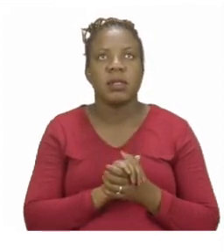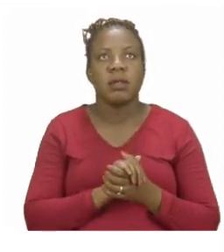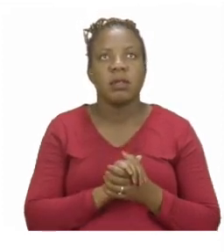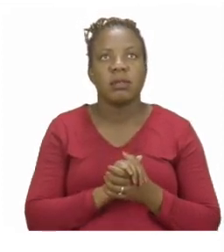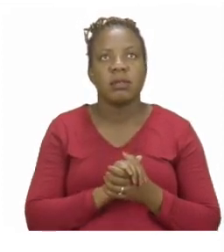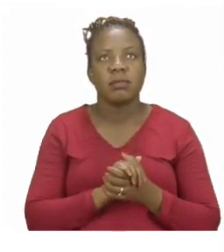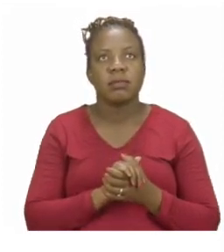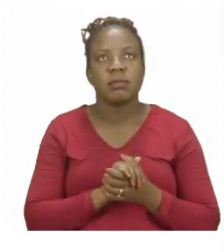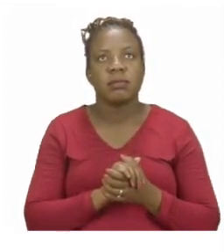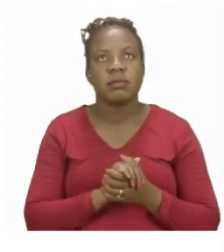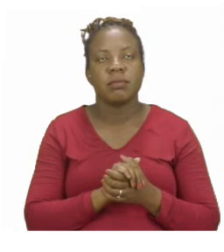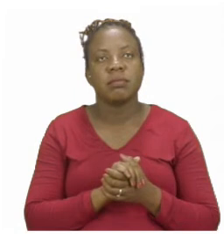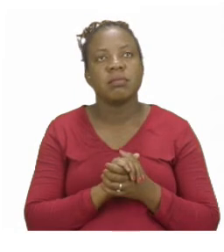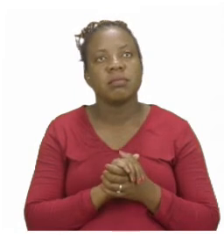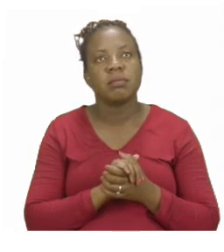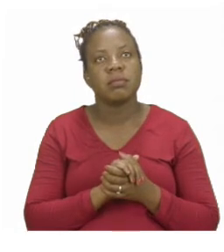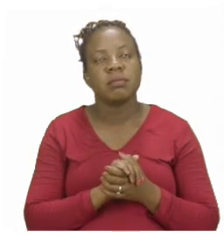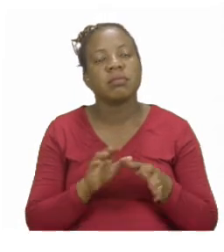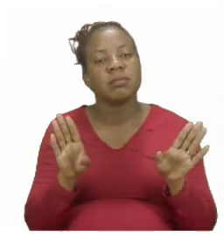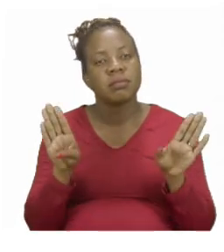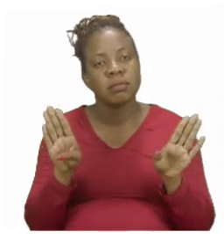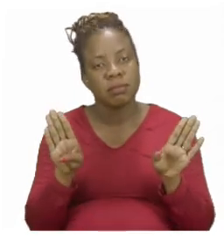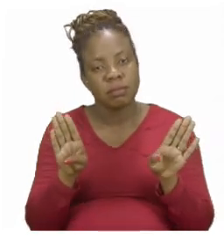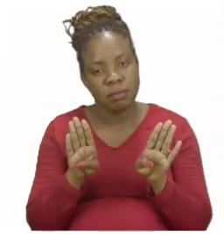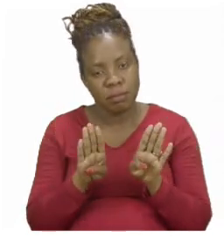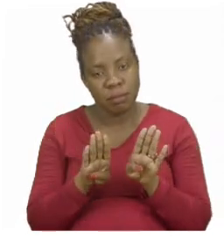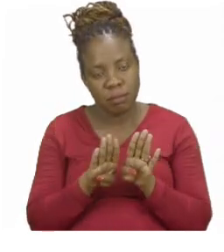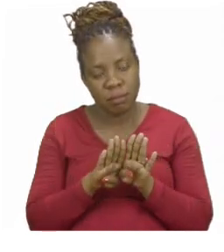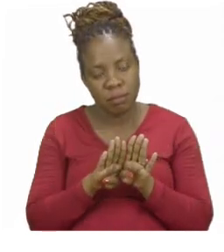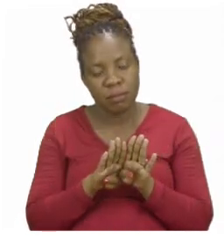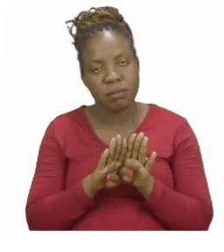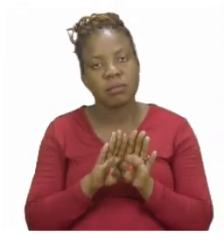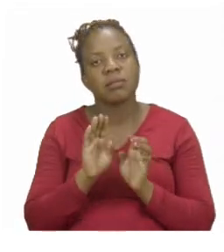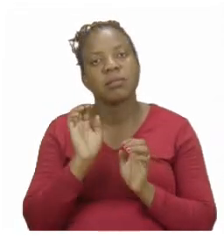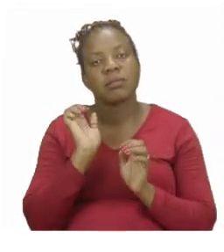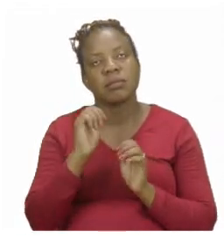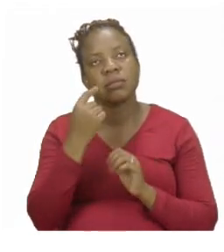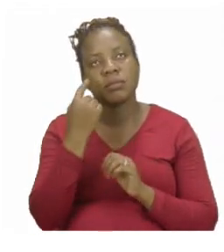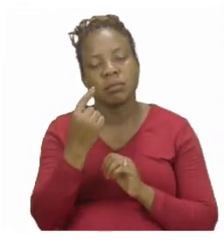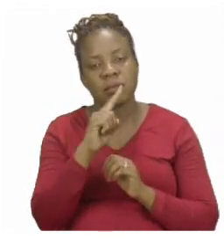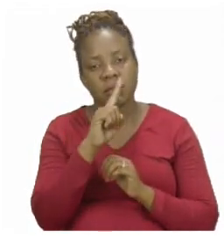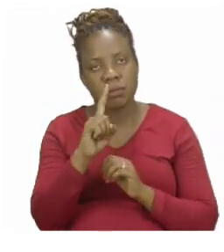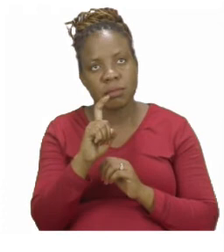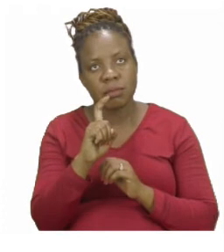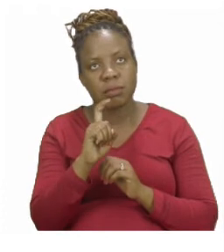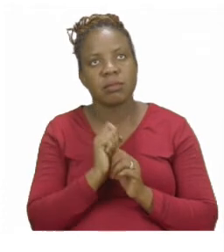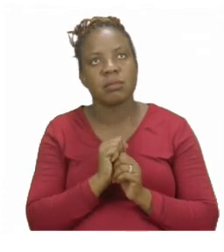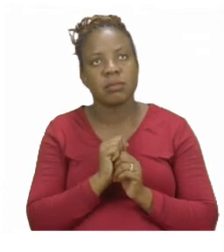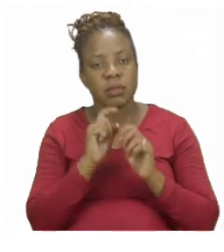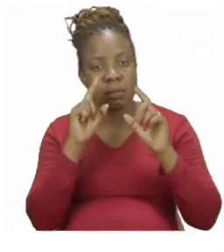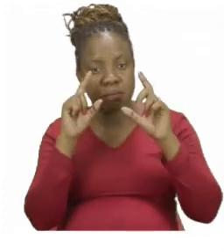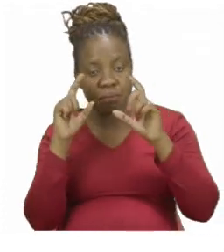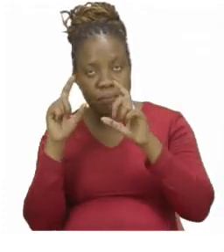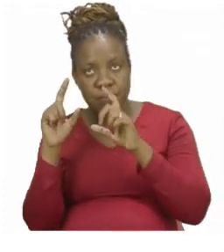to construct your own questions by looking at the pictures below. Now,